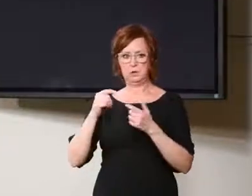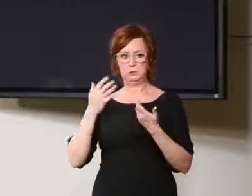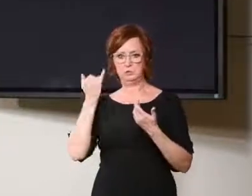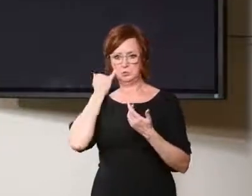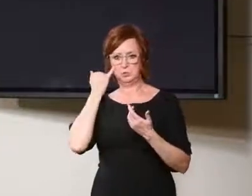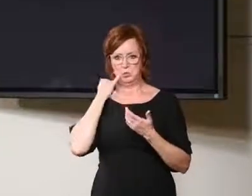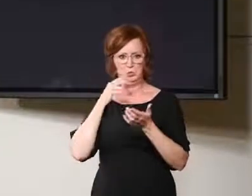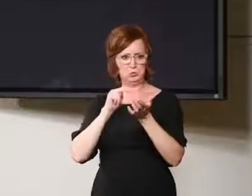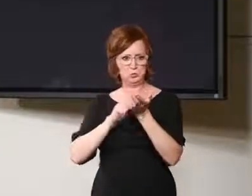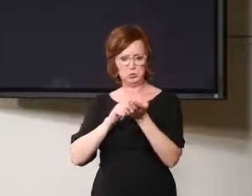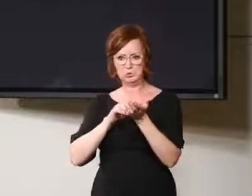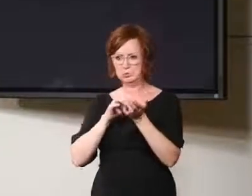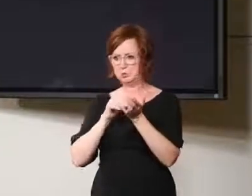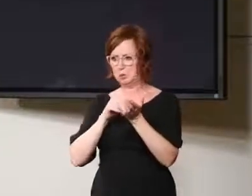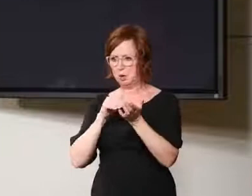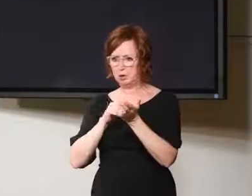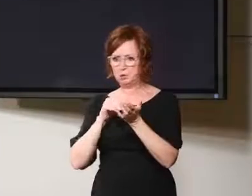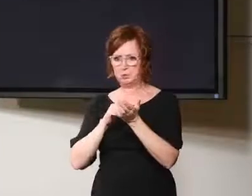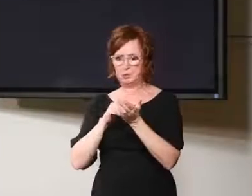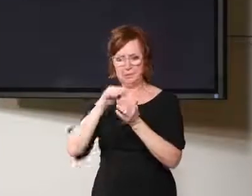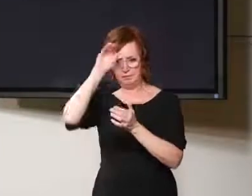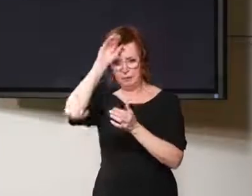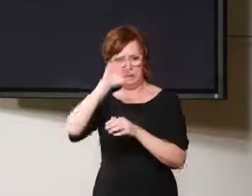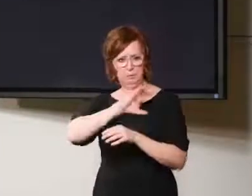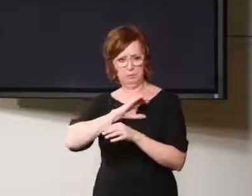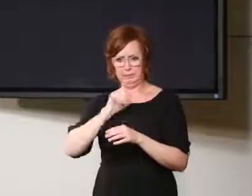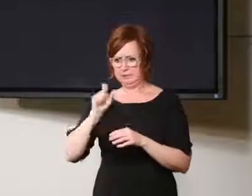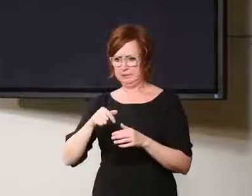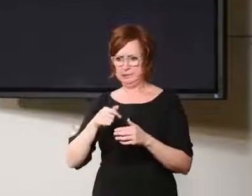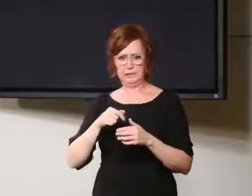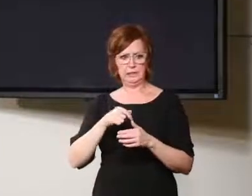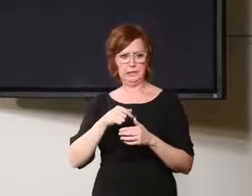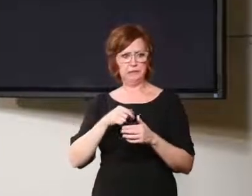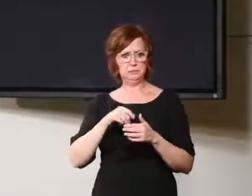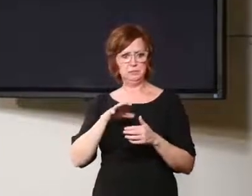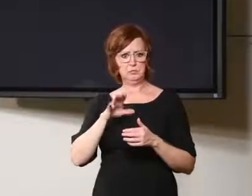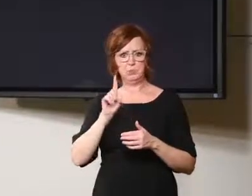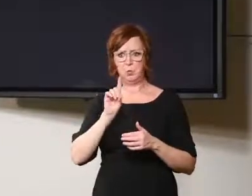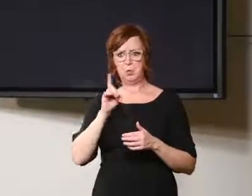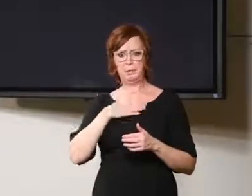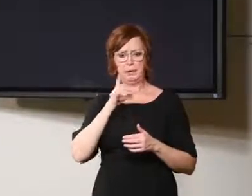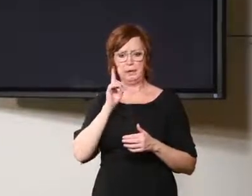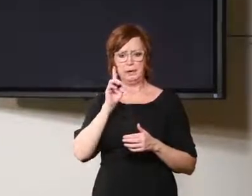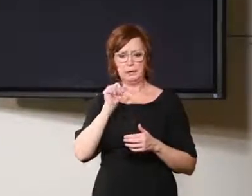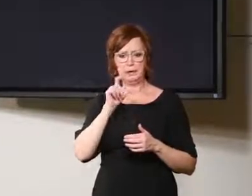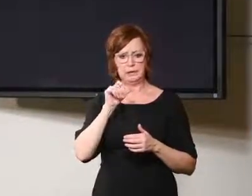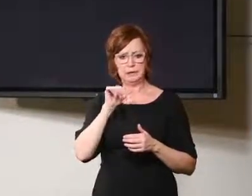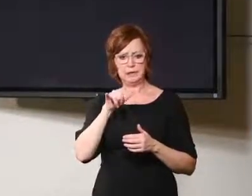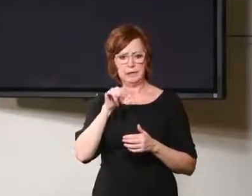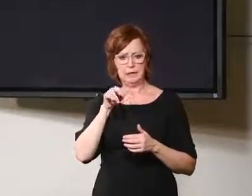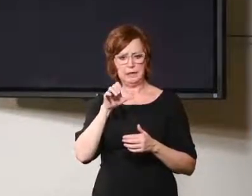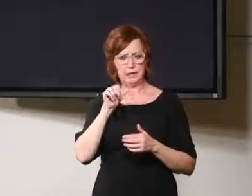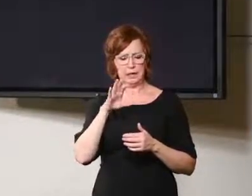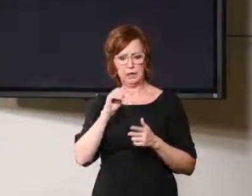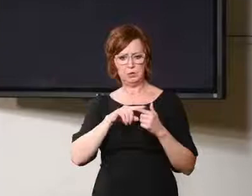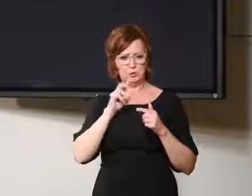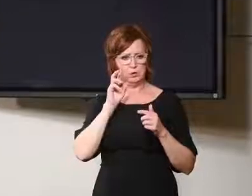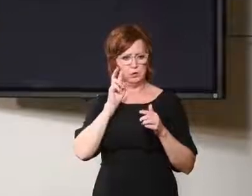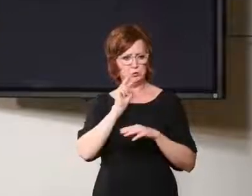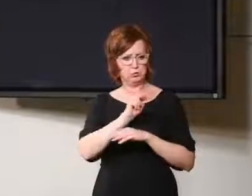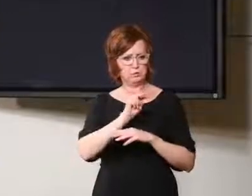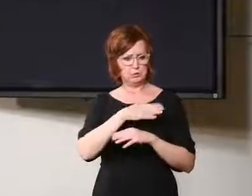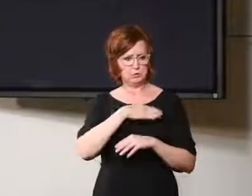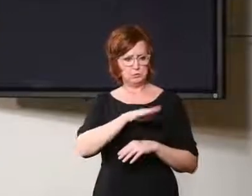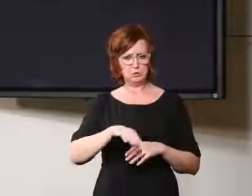extent. So that is my comments, but Premier, if you wanted to. I would just add to that there will be certain instances where the operators